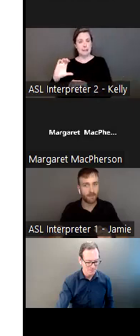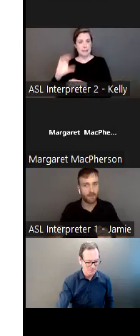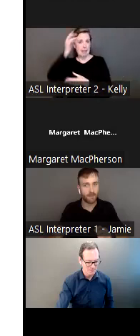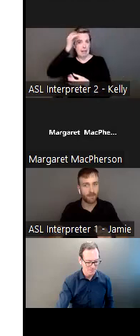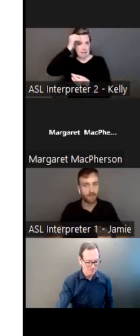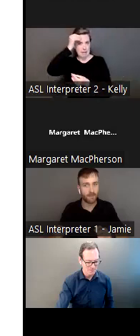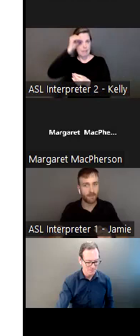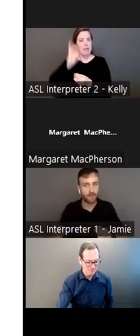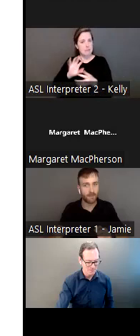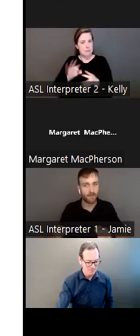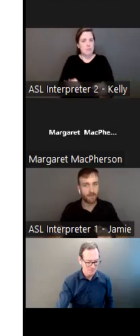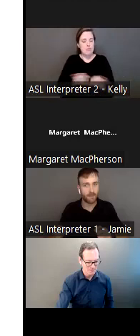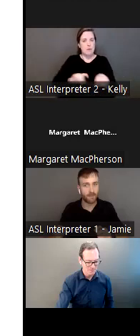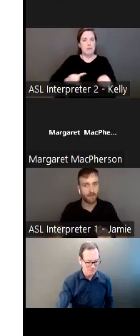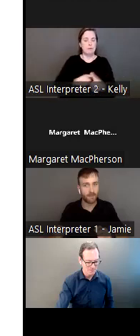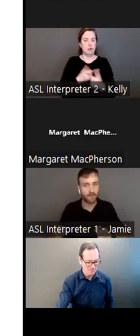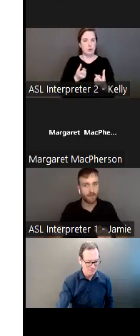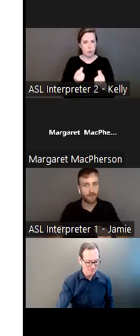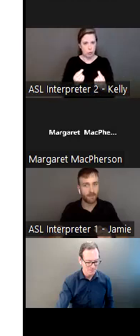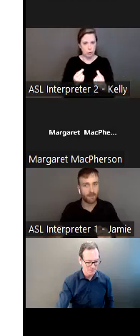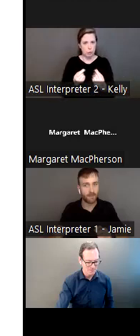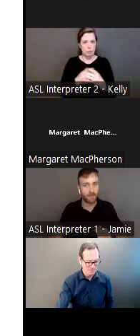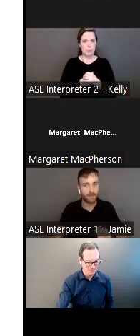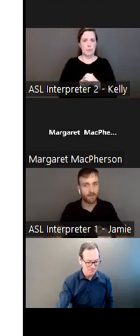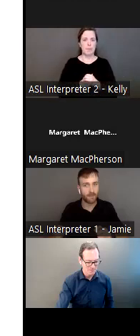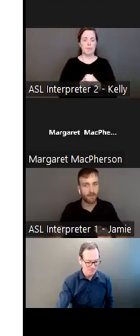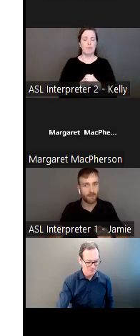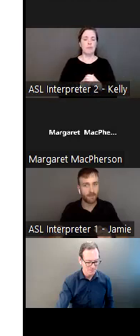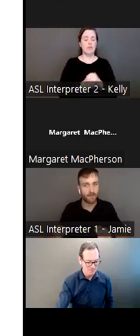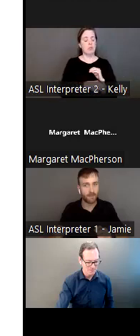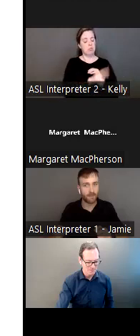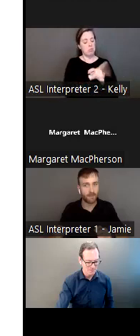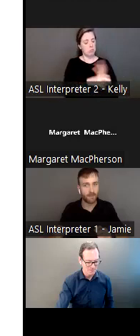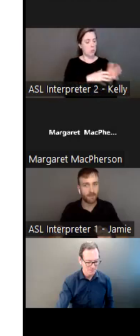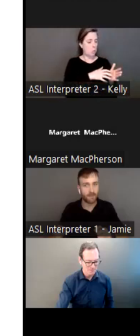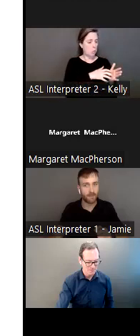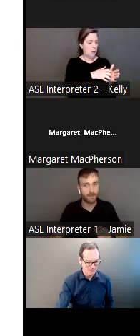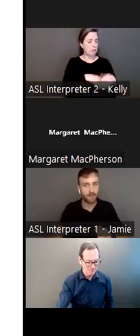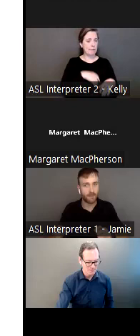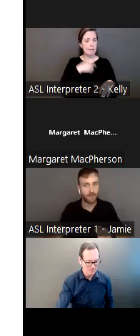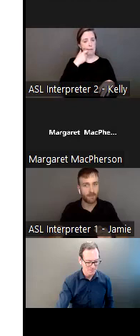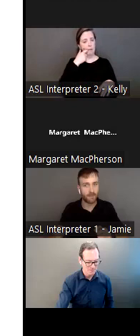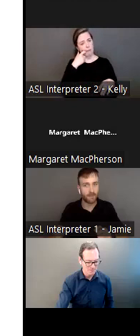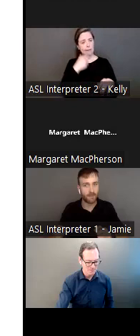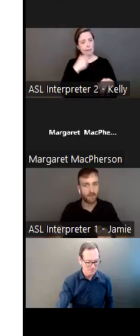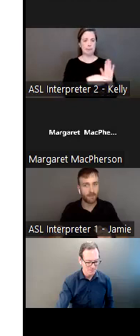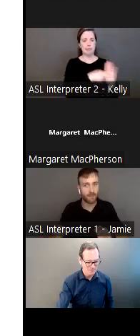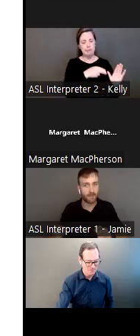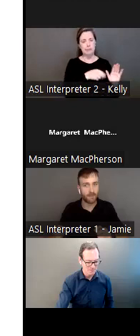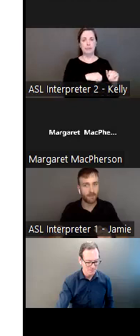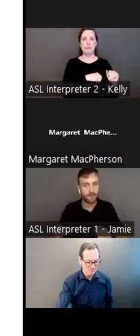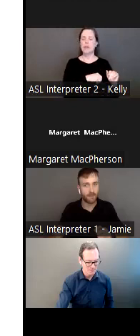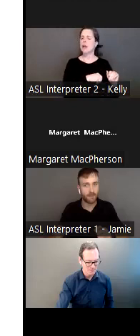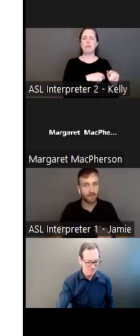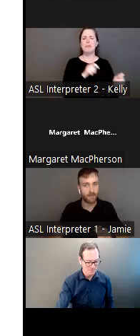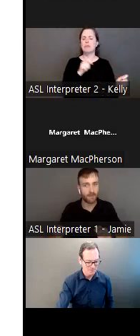step. So instead of thinking about somebody as weak or as an addict or a junkie, you're thinking, you know what?